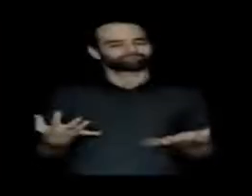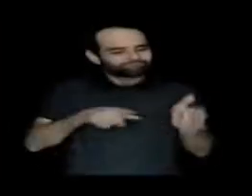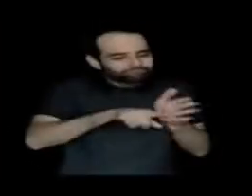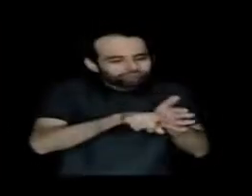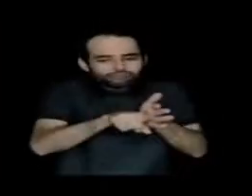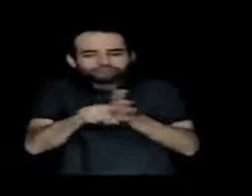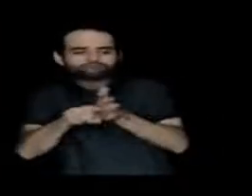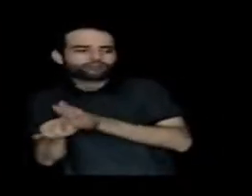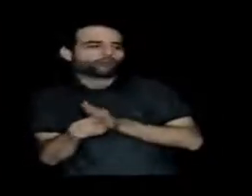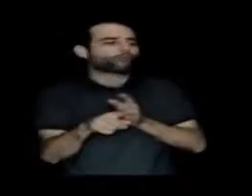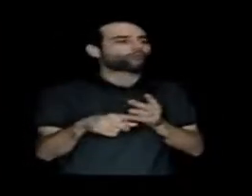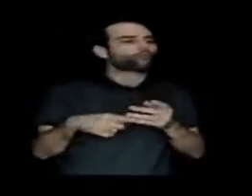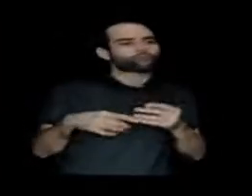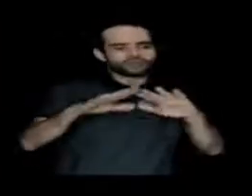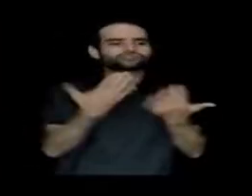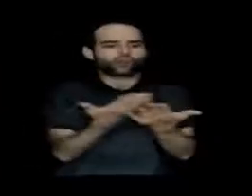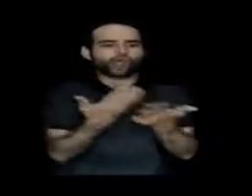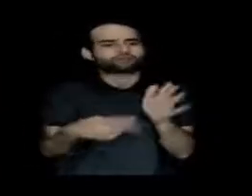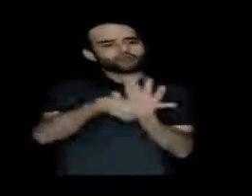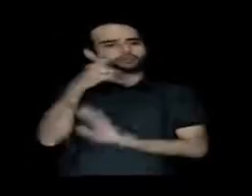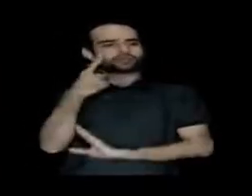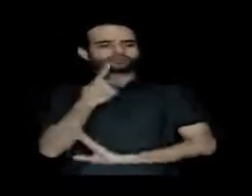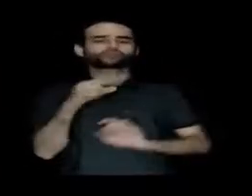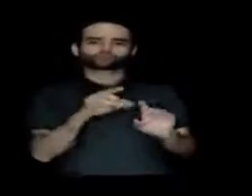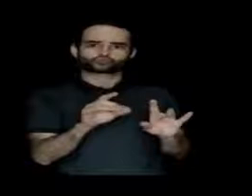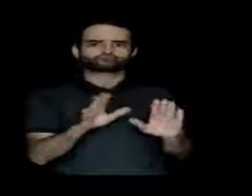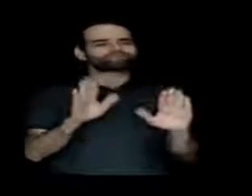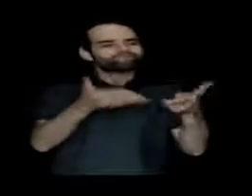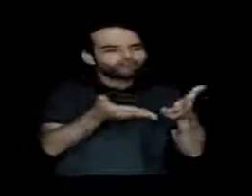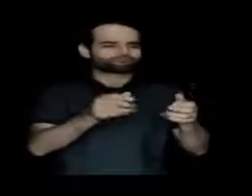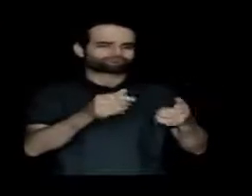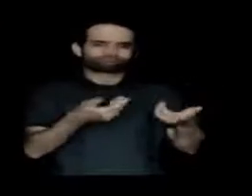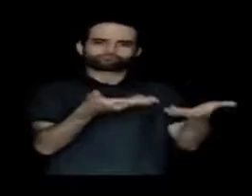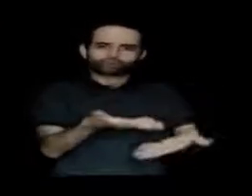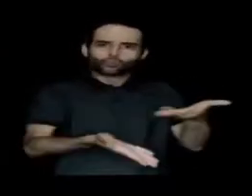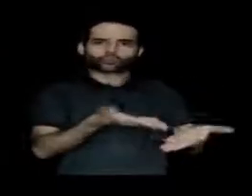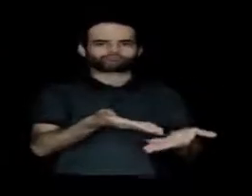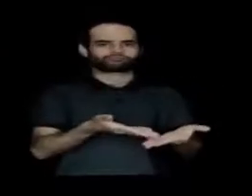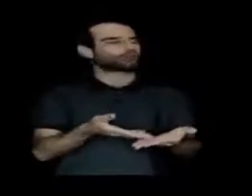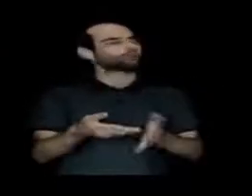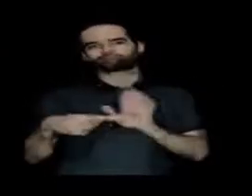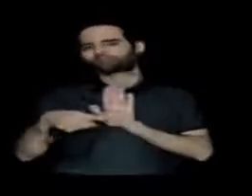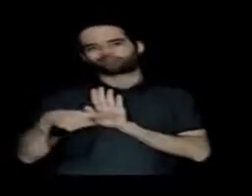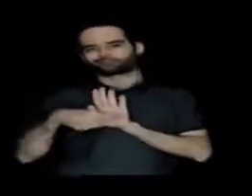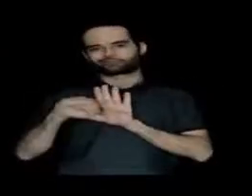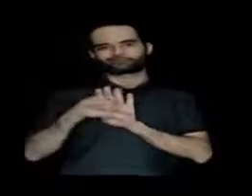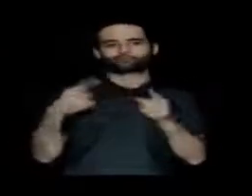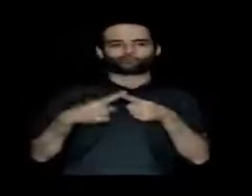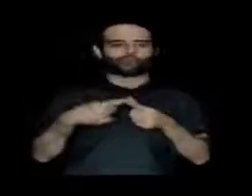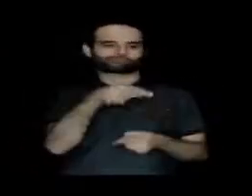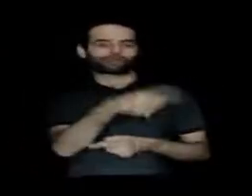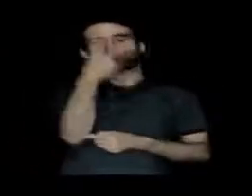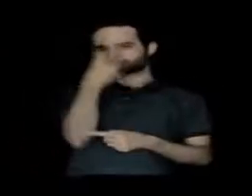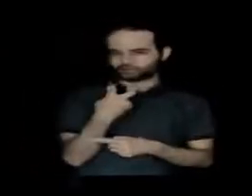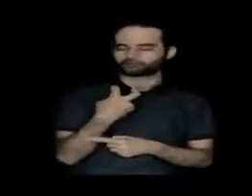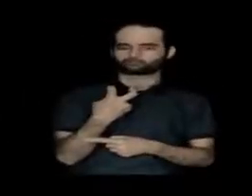could assist Janinne, the answer was negative because Janinne was blind. So, when I searched for a school for the